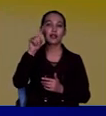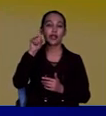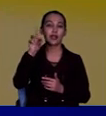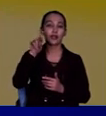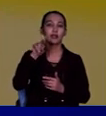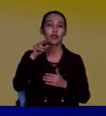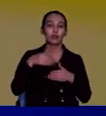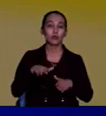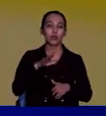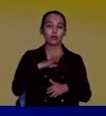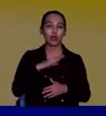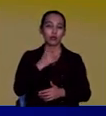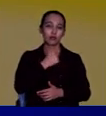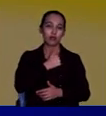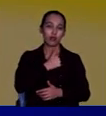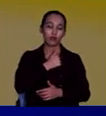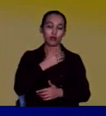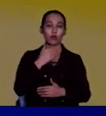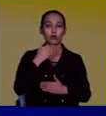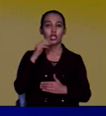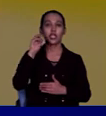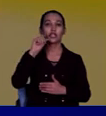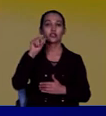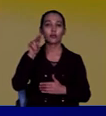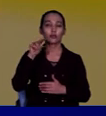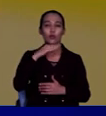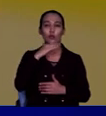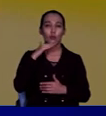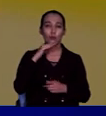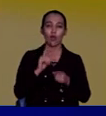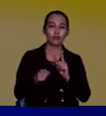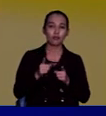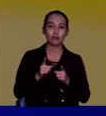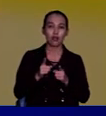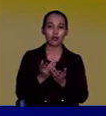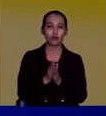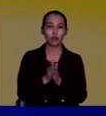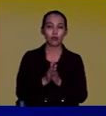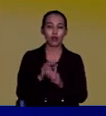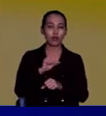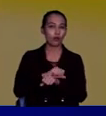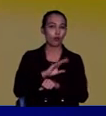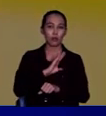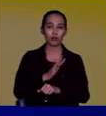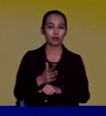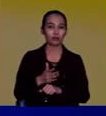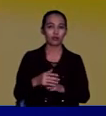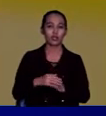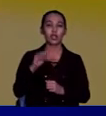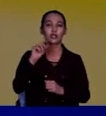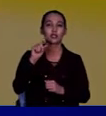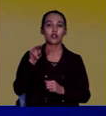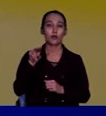topgan. Afsuski, uning asarlarining asl nusxalari saqlanib qolinmagan.